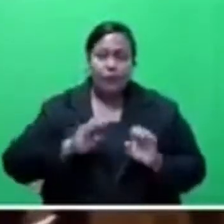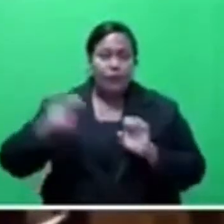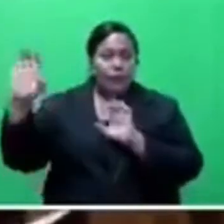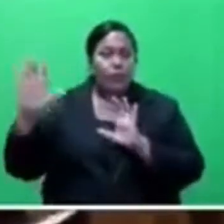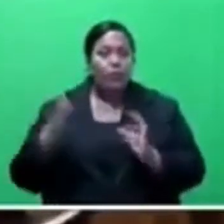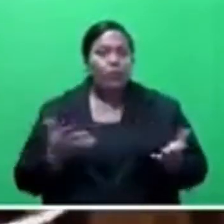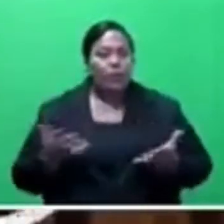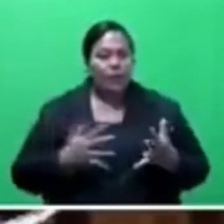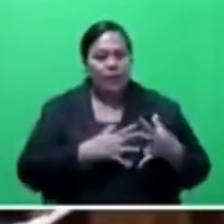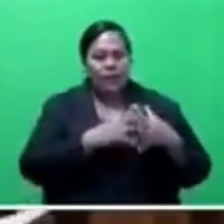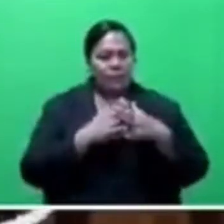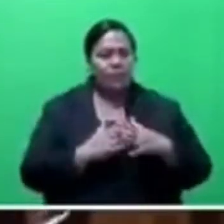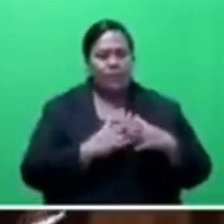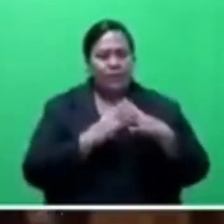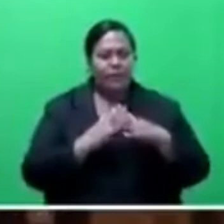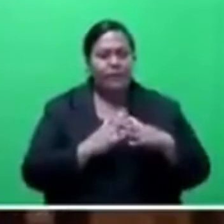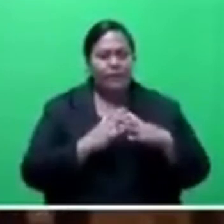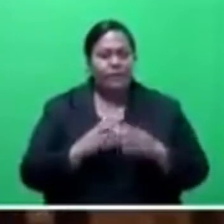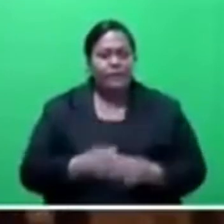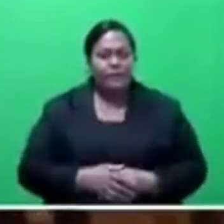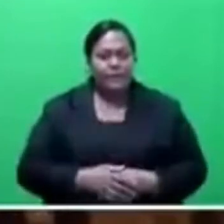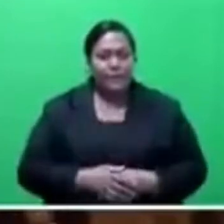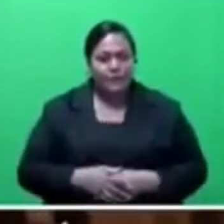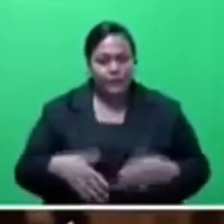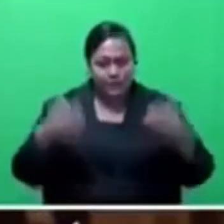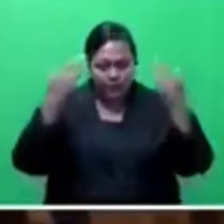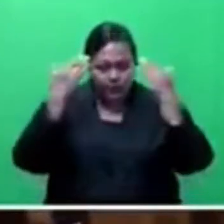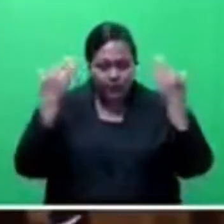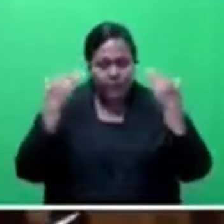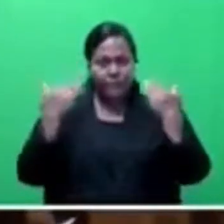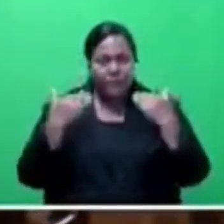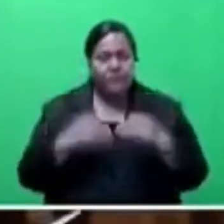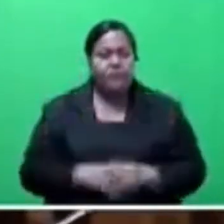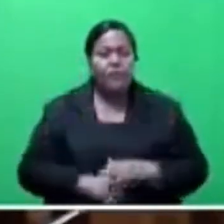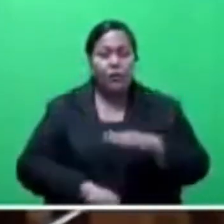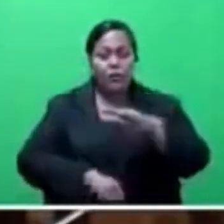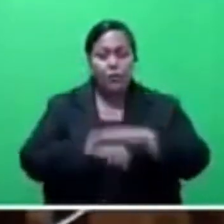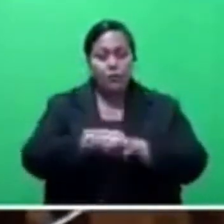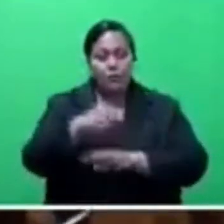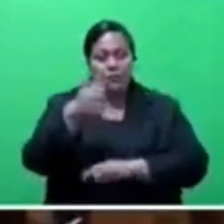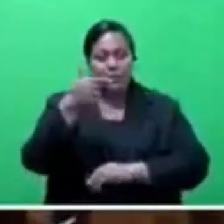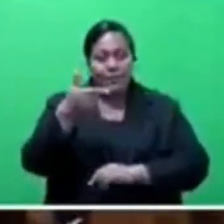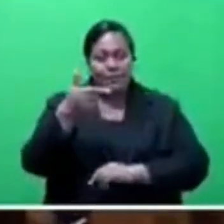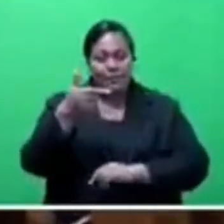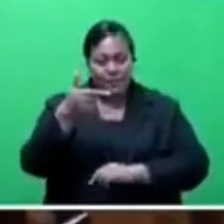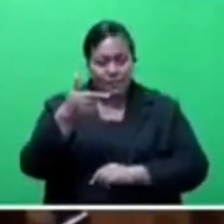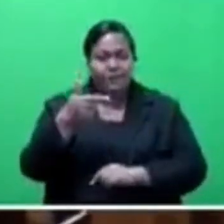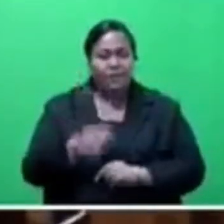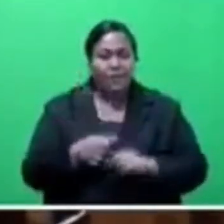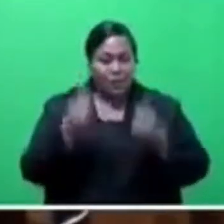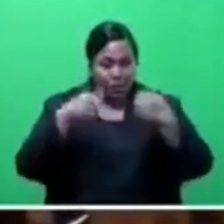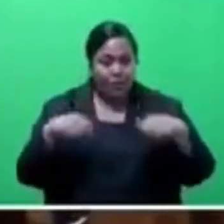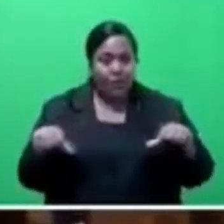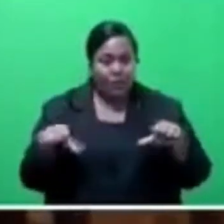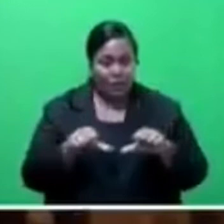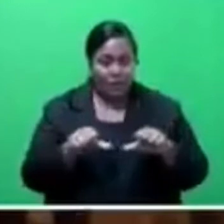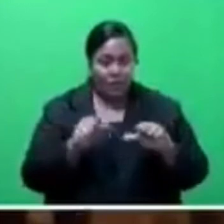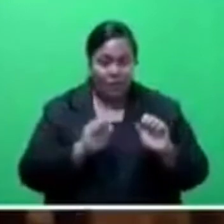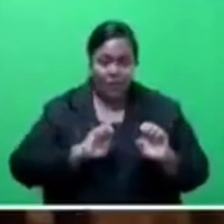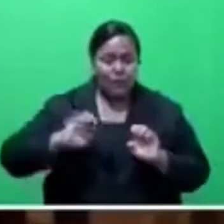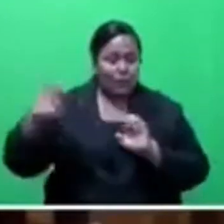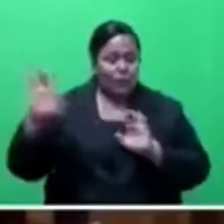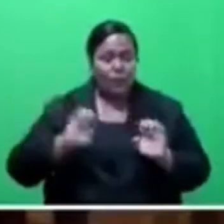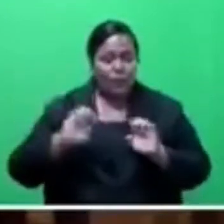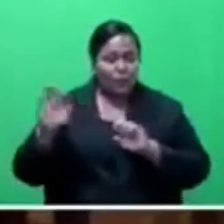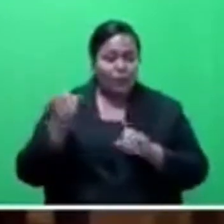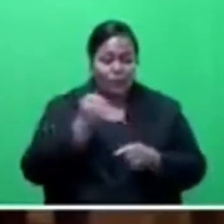America. Mr. Speaker, the top seven agriculture export categories in 2021